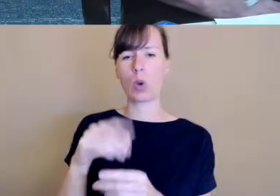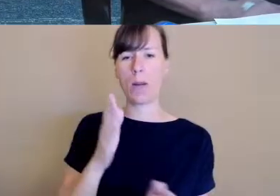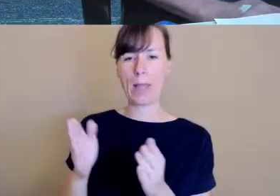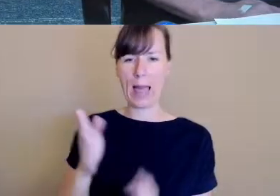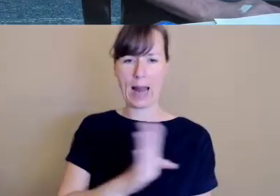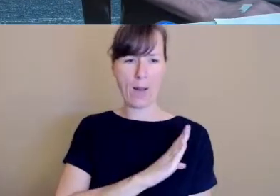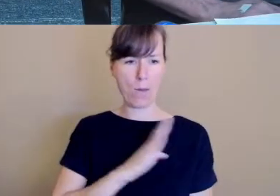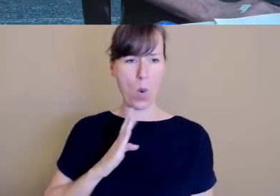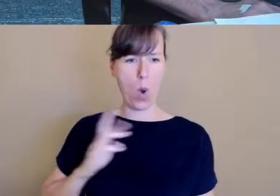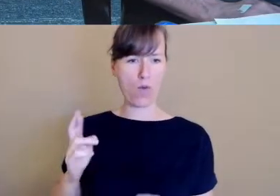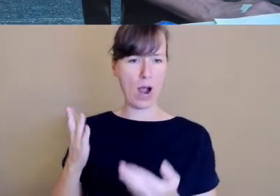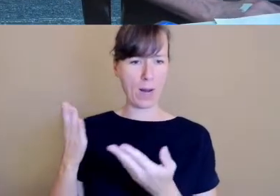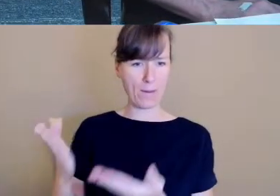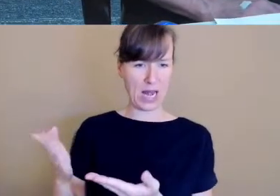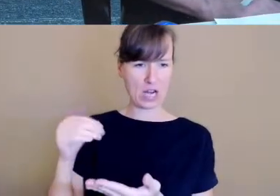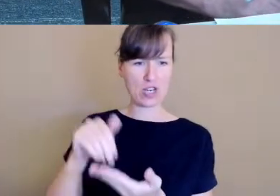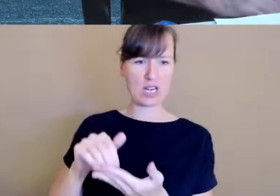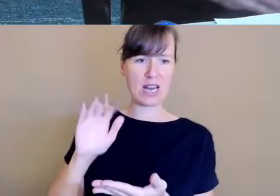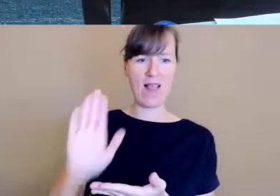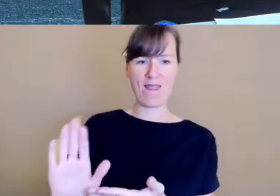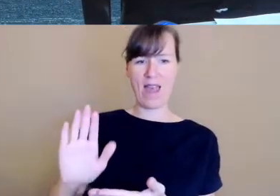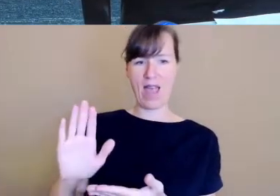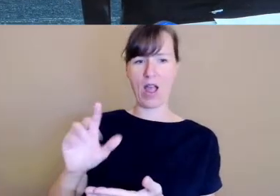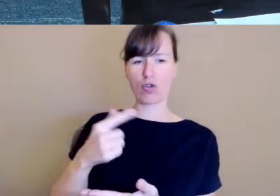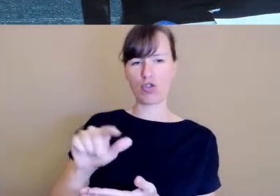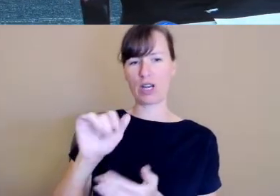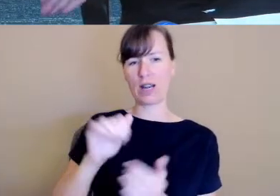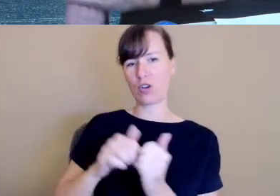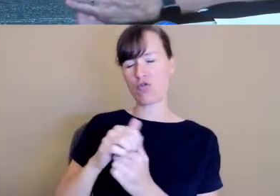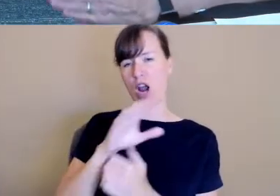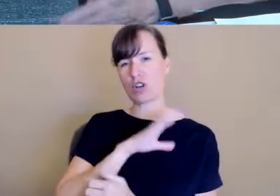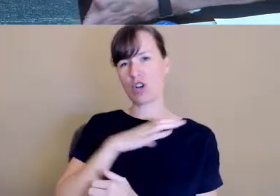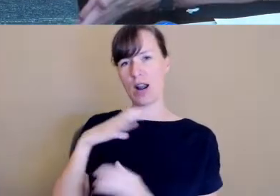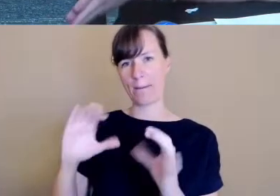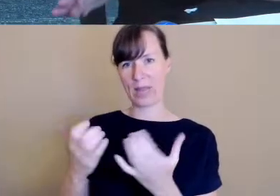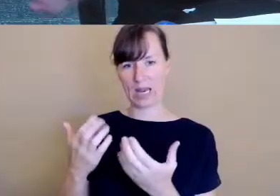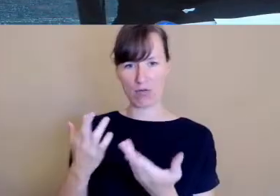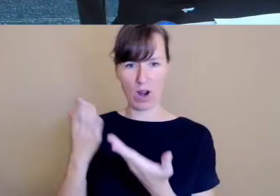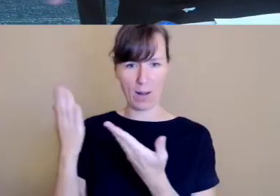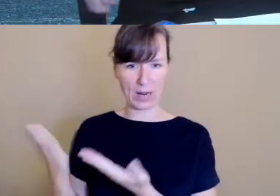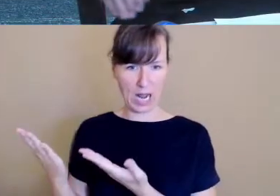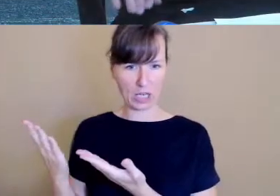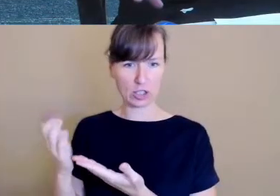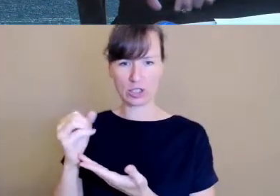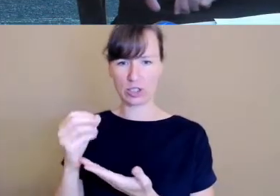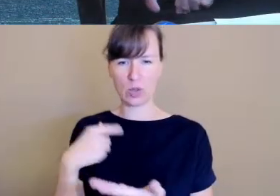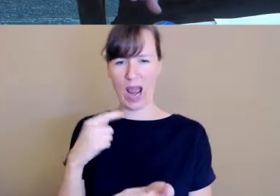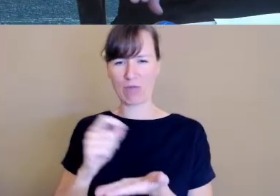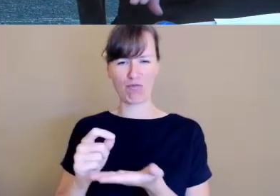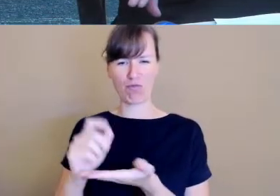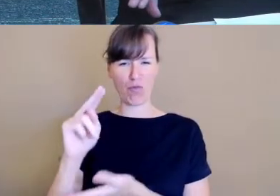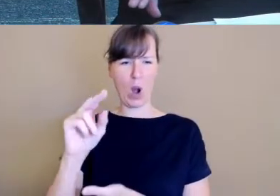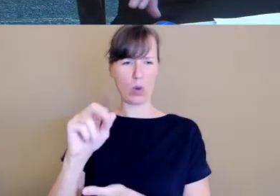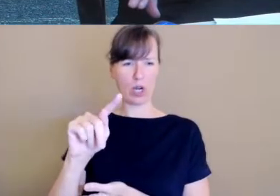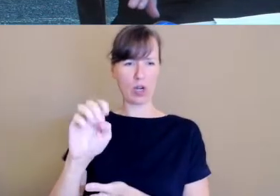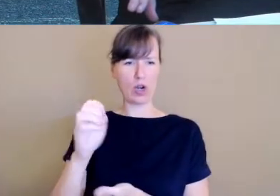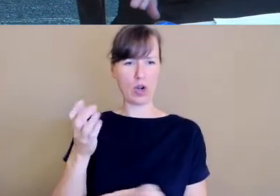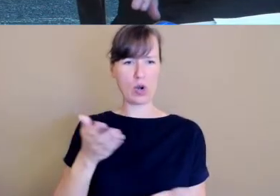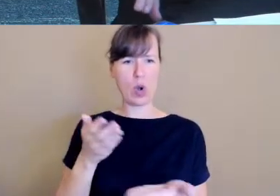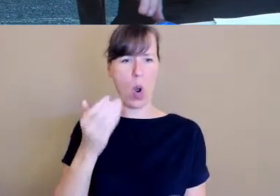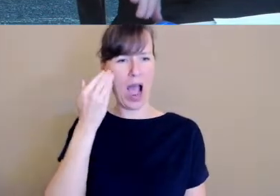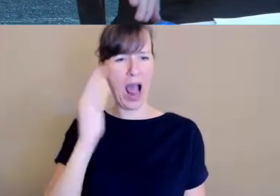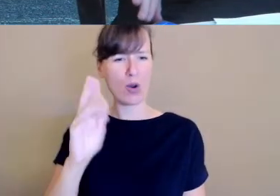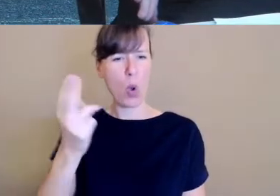a topic to settle. And then finally is what committee communications with the public will be following